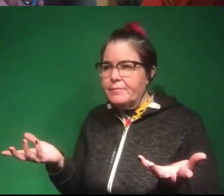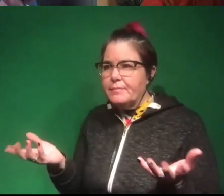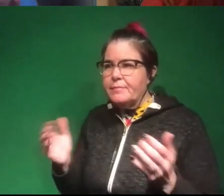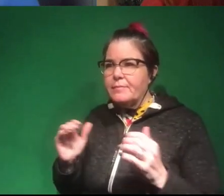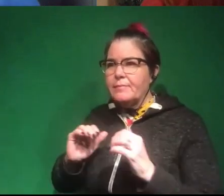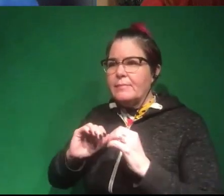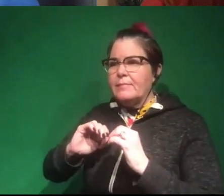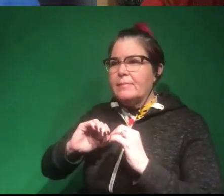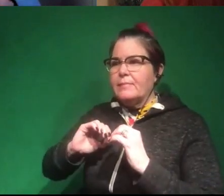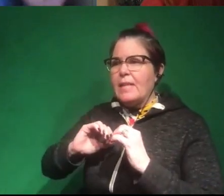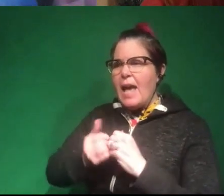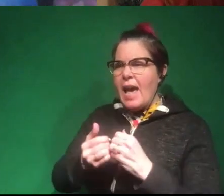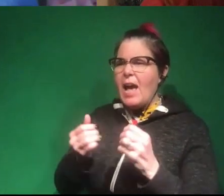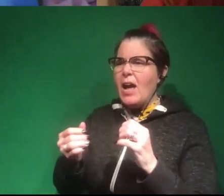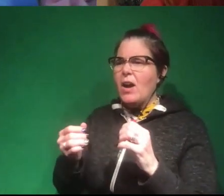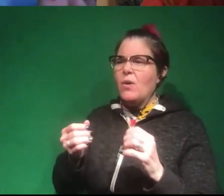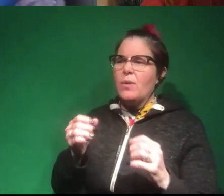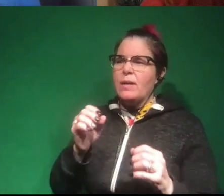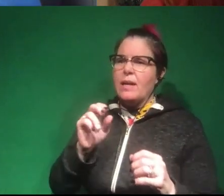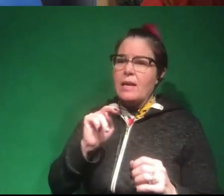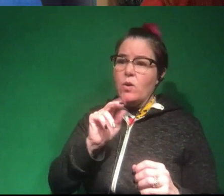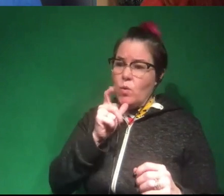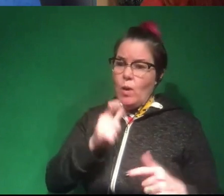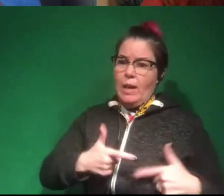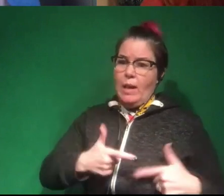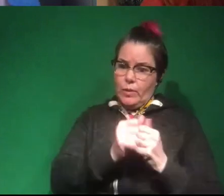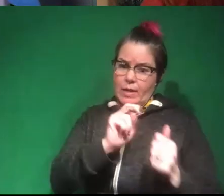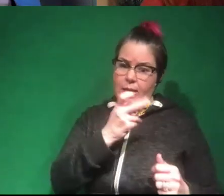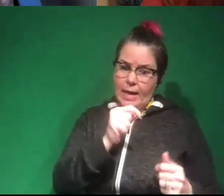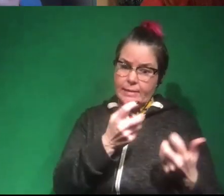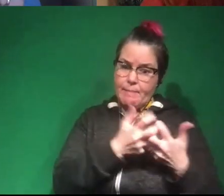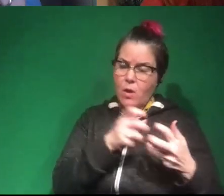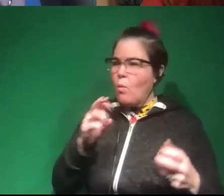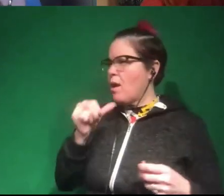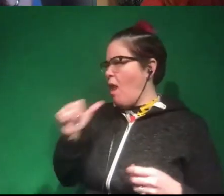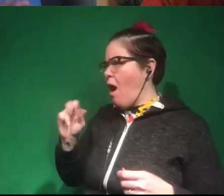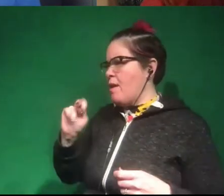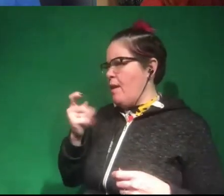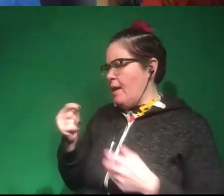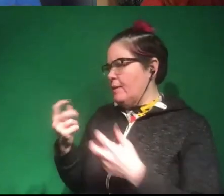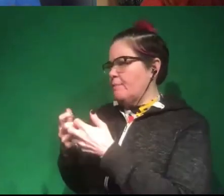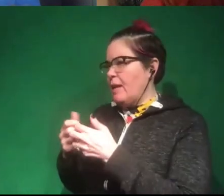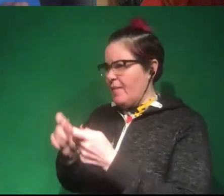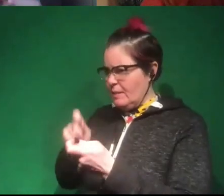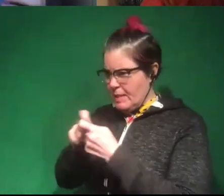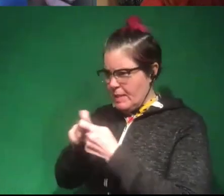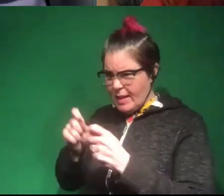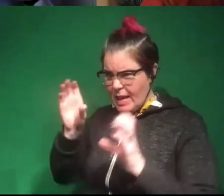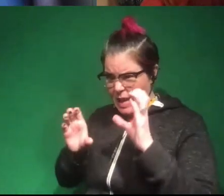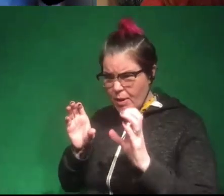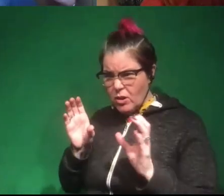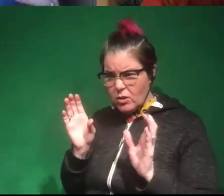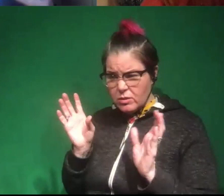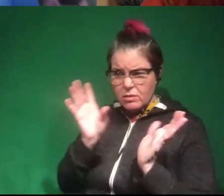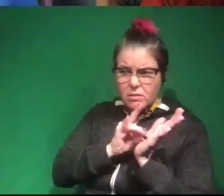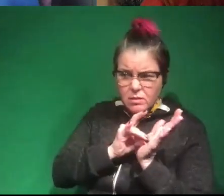treated as a nestmate or a non-nestmate? So do you have to have certain compounds present and then